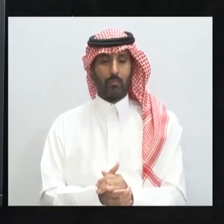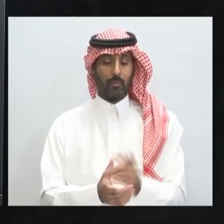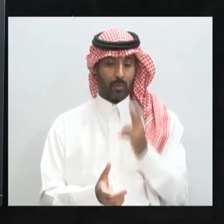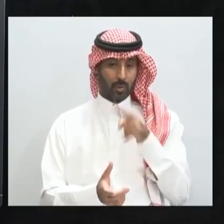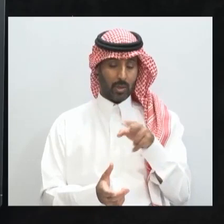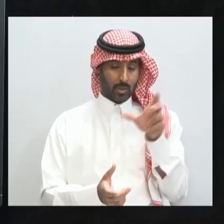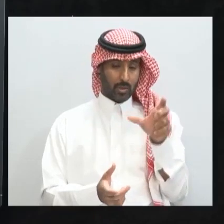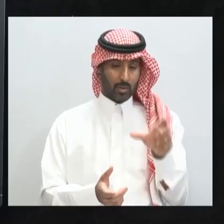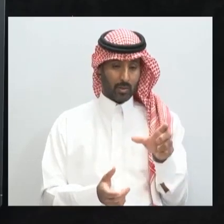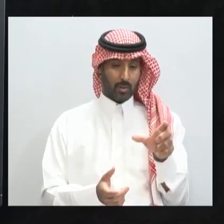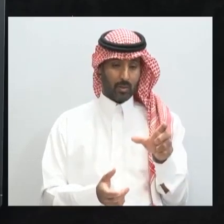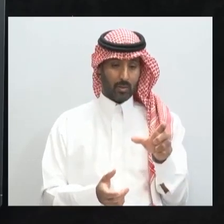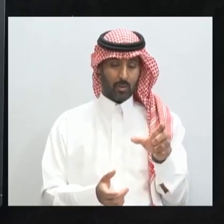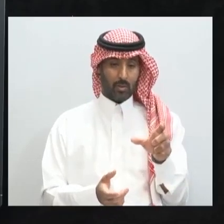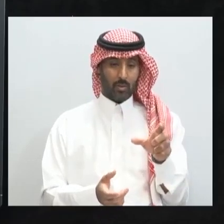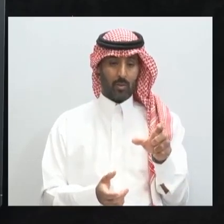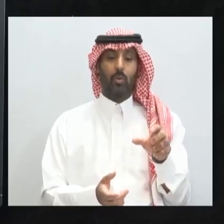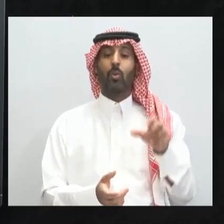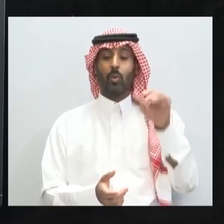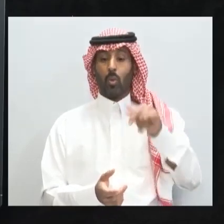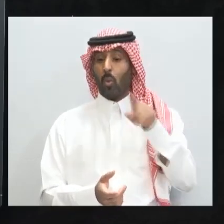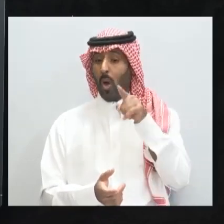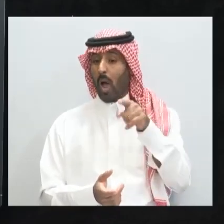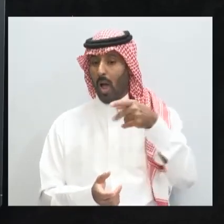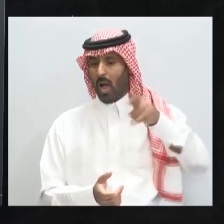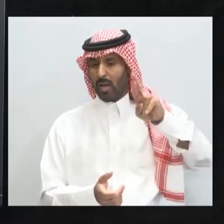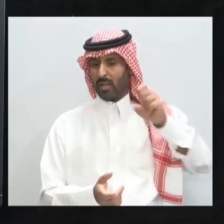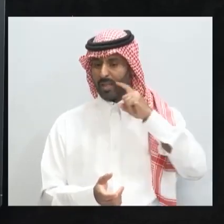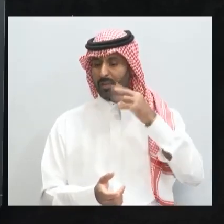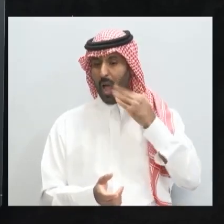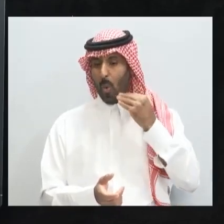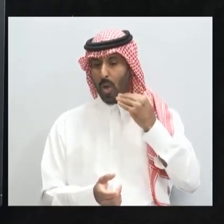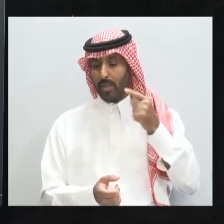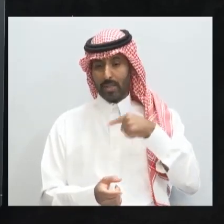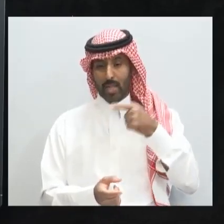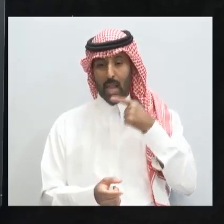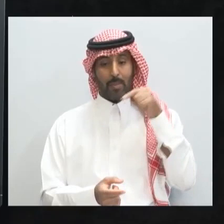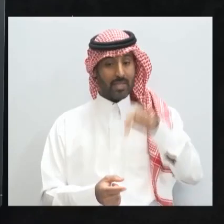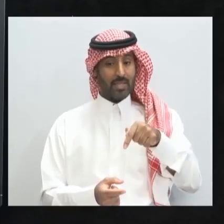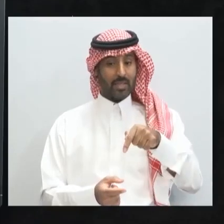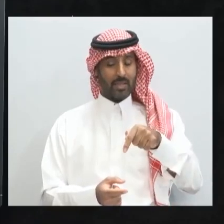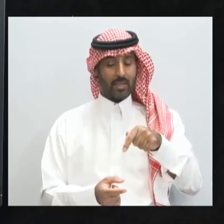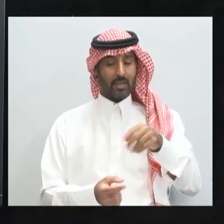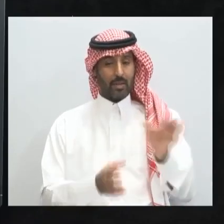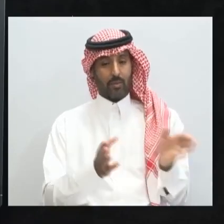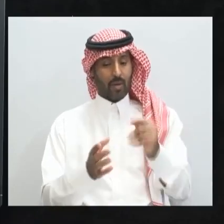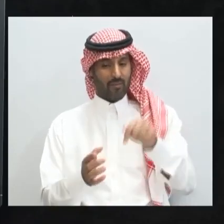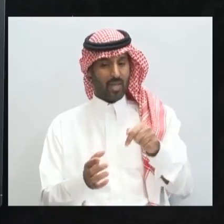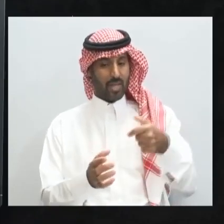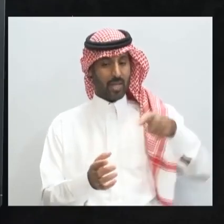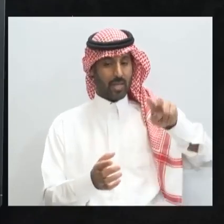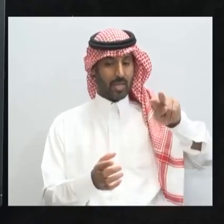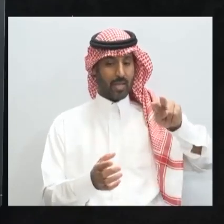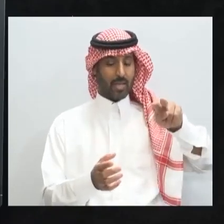here we can see that we have your are used to. So we are talking about the present time. We have here a noun after that, a